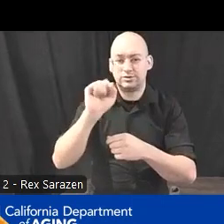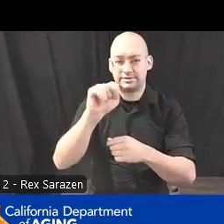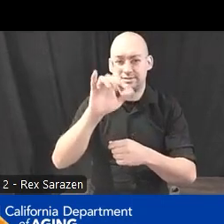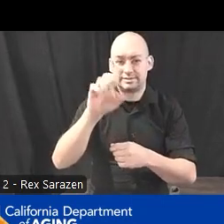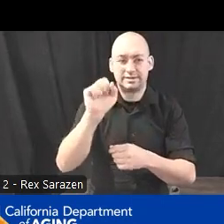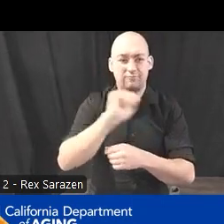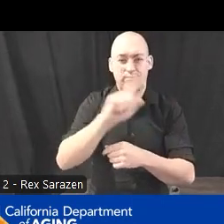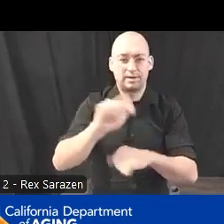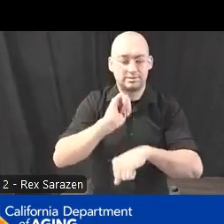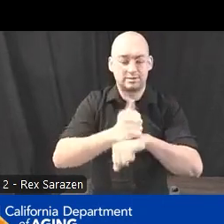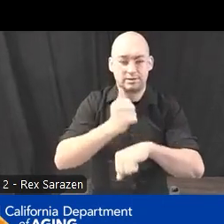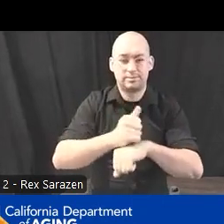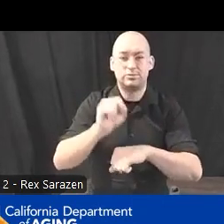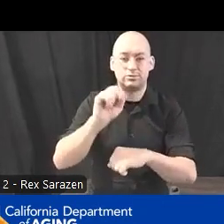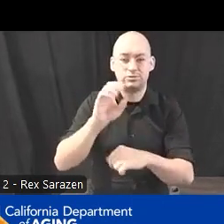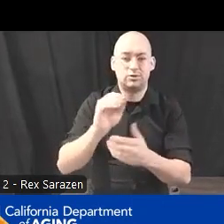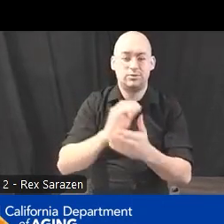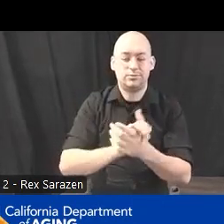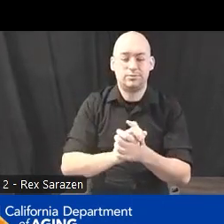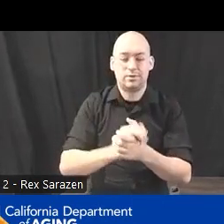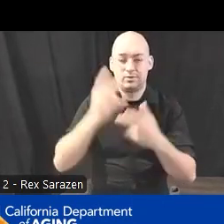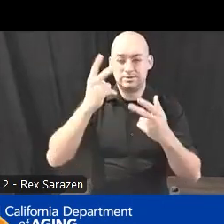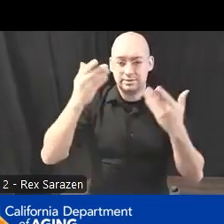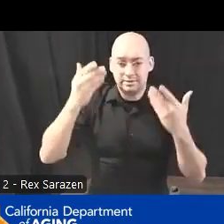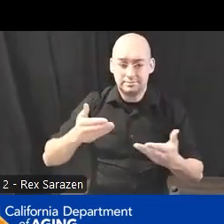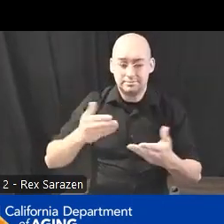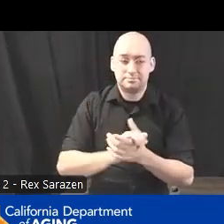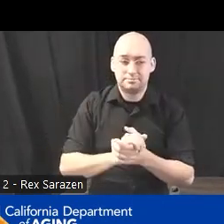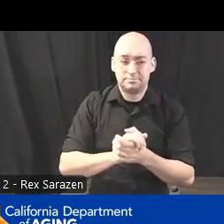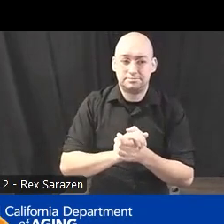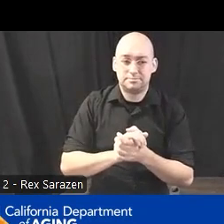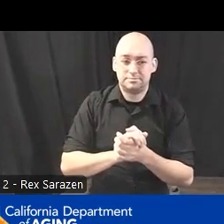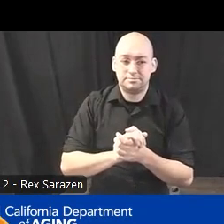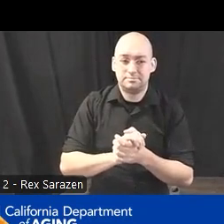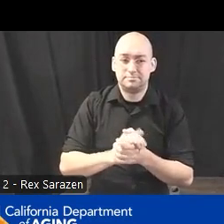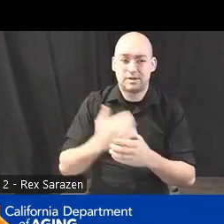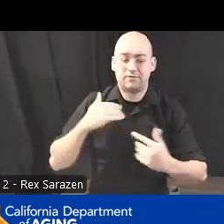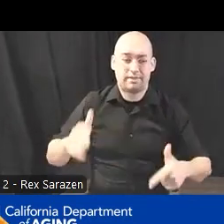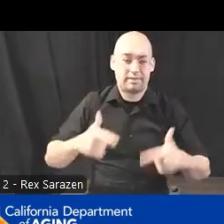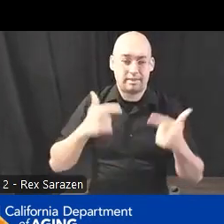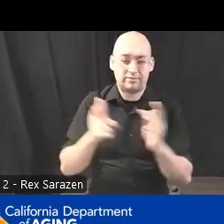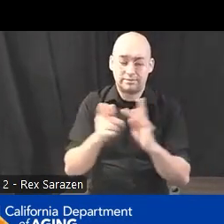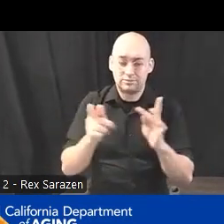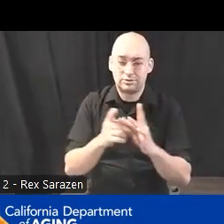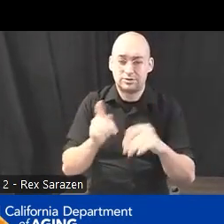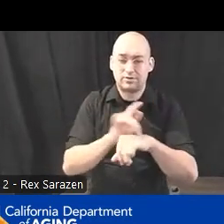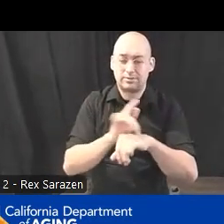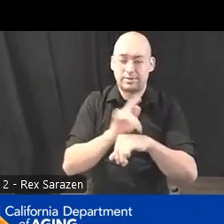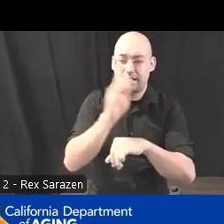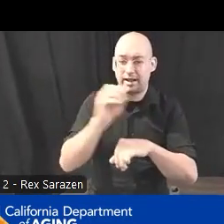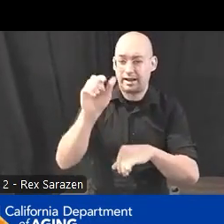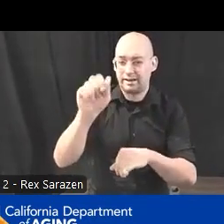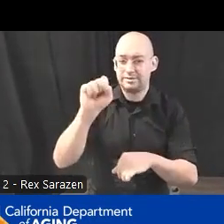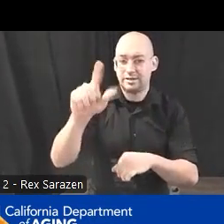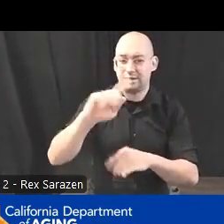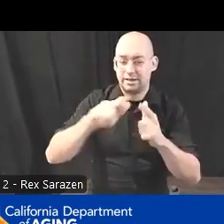settled. So as you can see, we have live captioning available and ASL. Thank you,